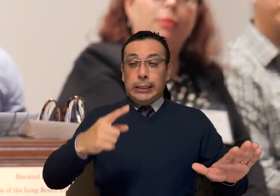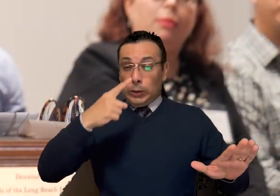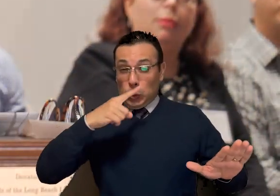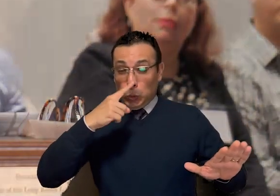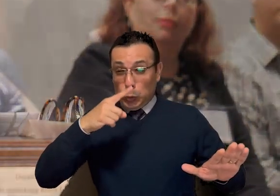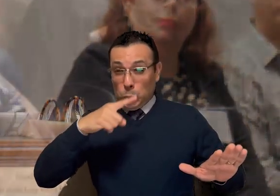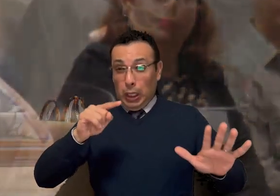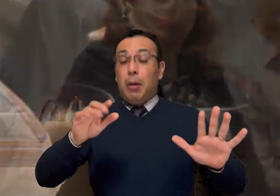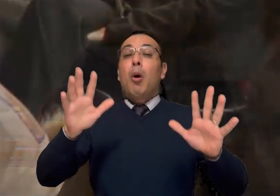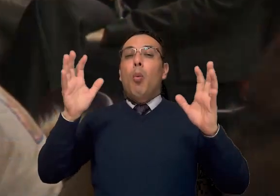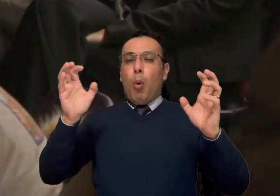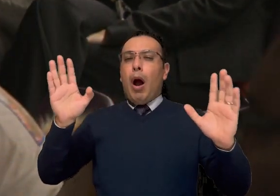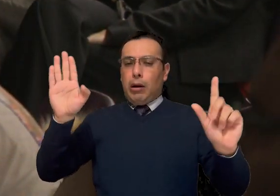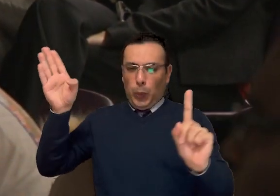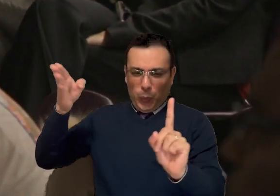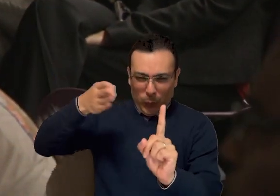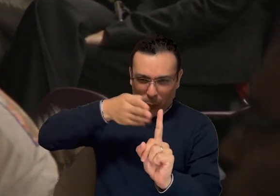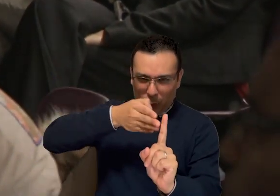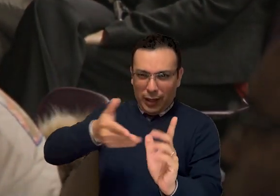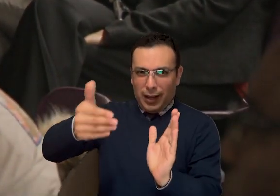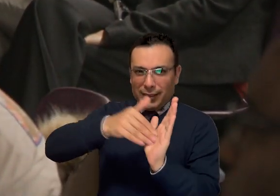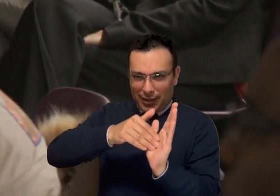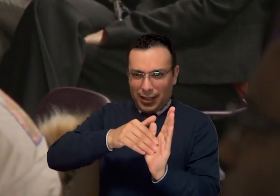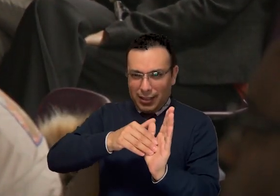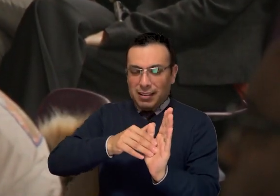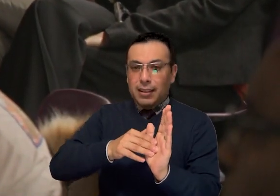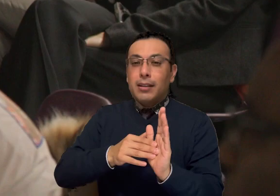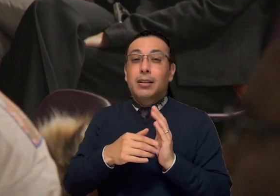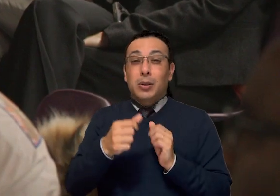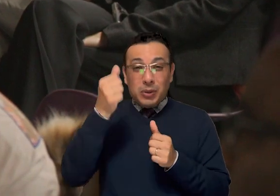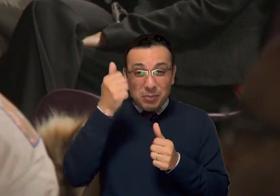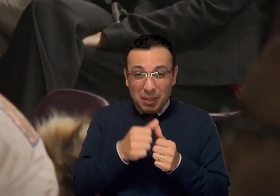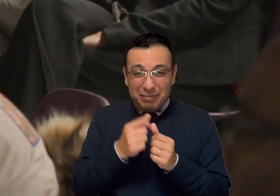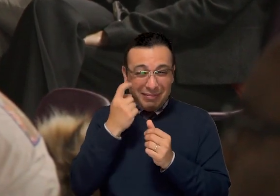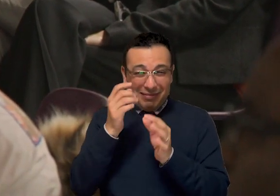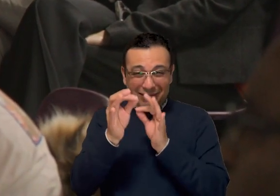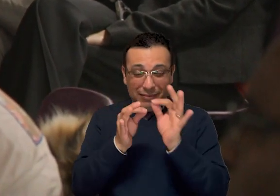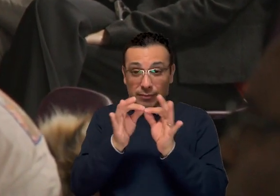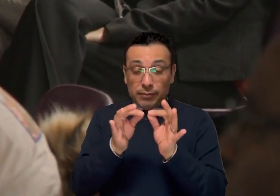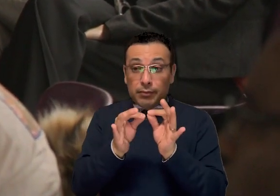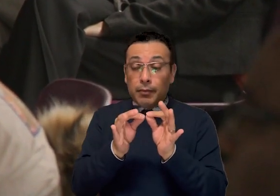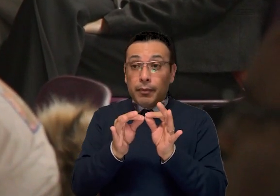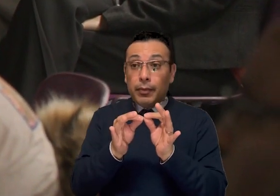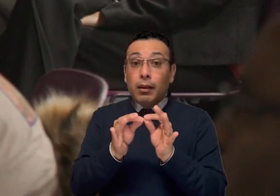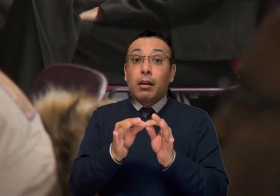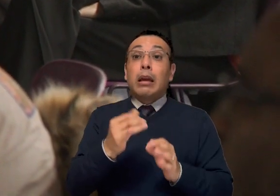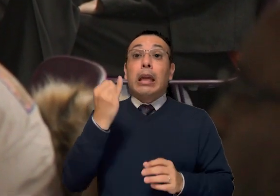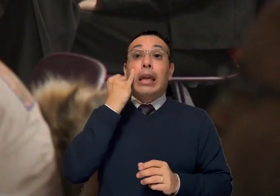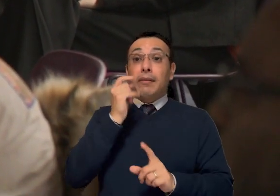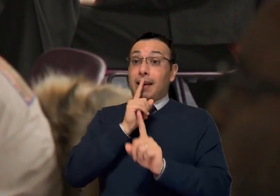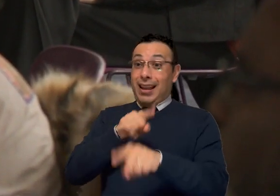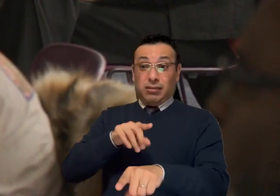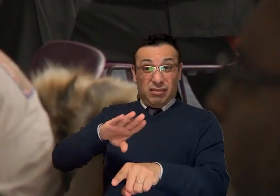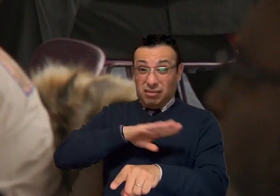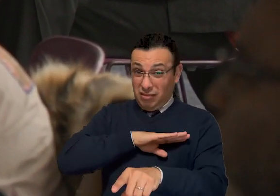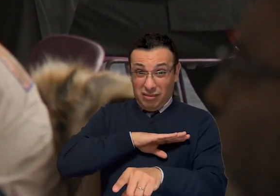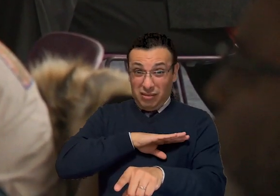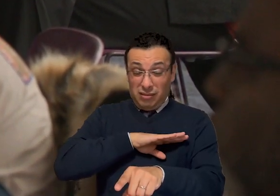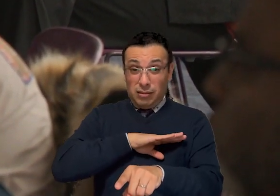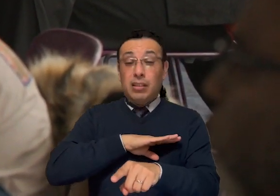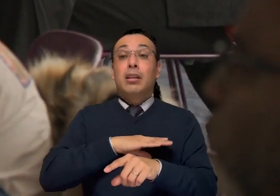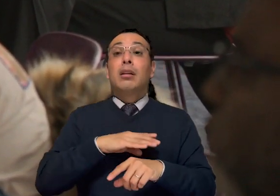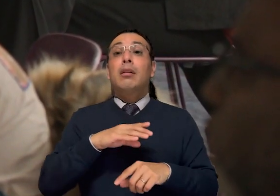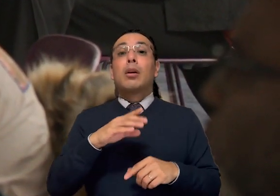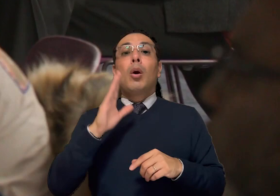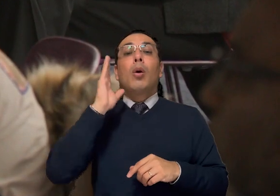before is that any question that we can't answer tonight or can't answer fully, we're going to answer, and we're going to put them into